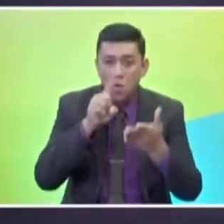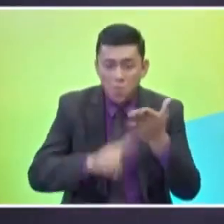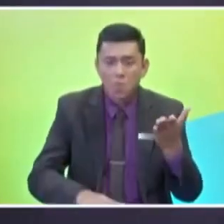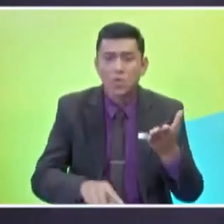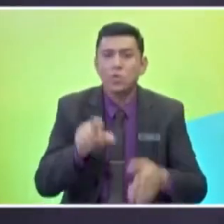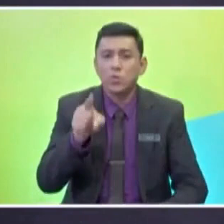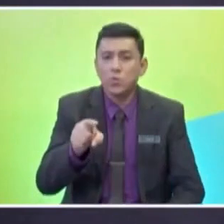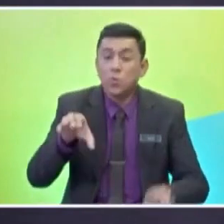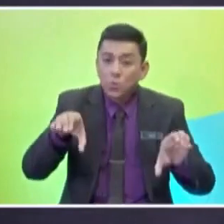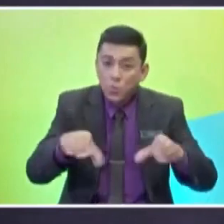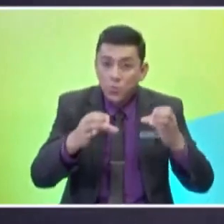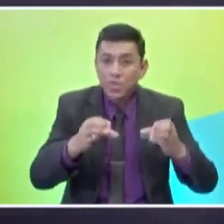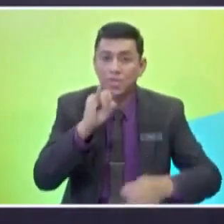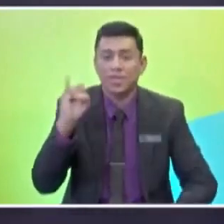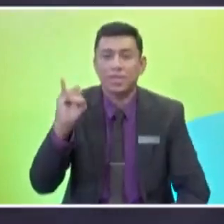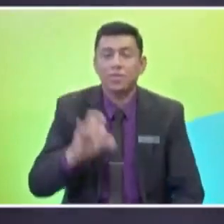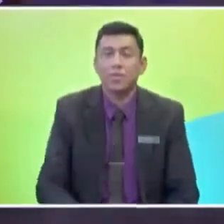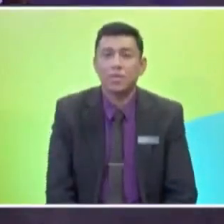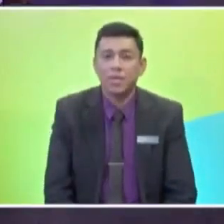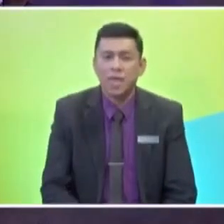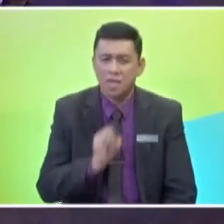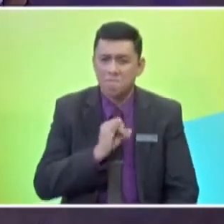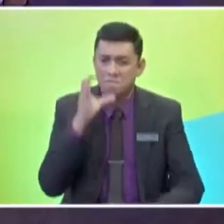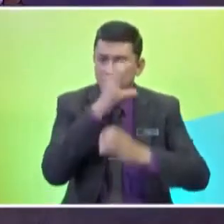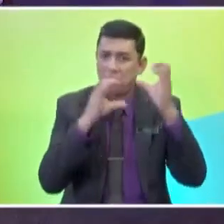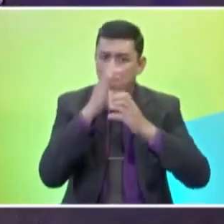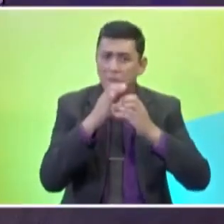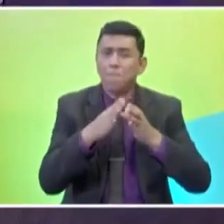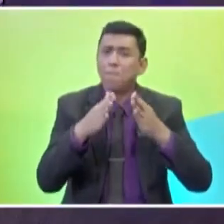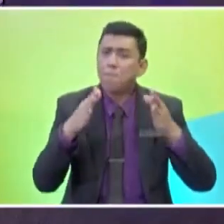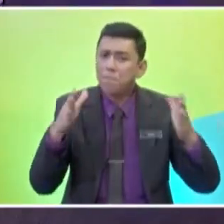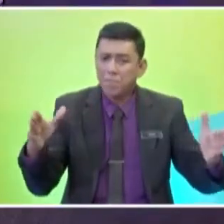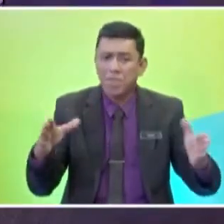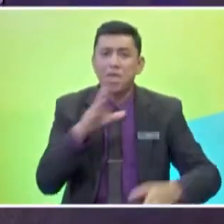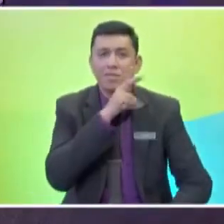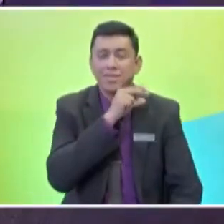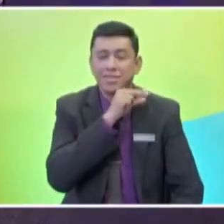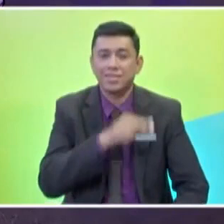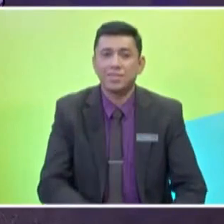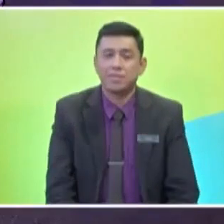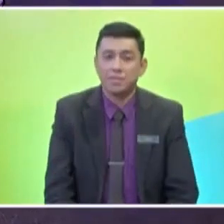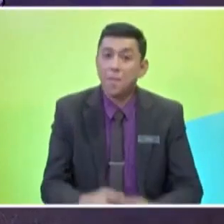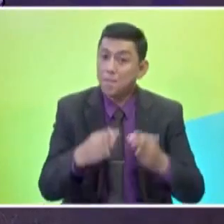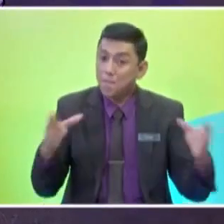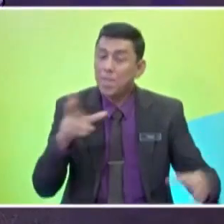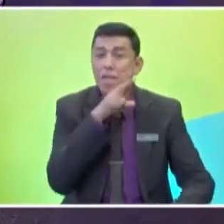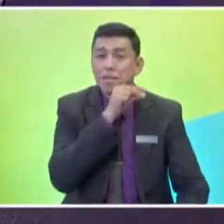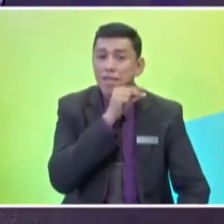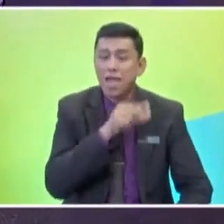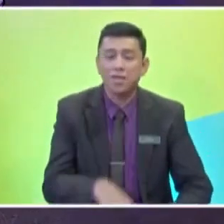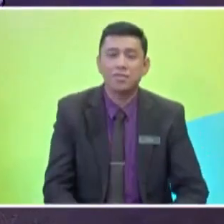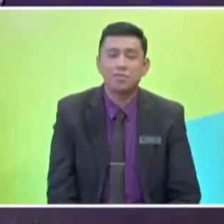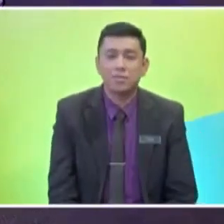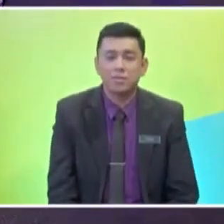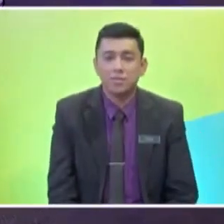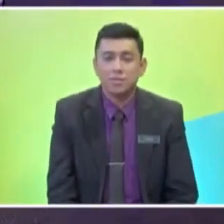Oh. Yeah, you can see I found you, huh? Beak of the duck. Wow, okay. This is a big duck. Okay. Alright,